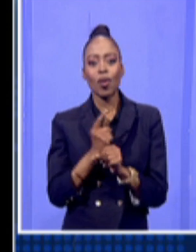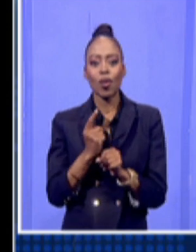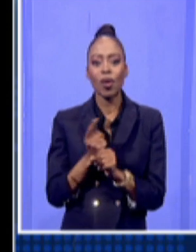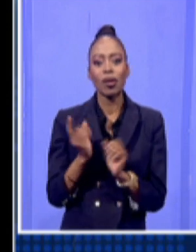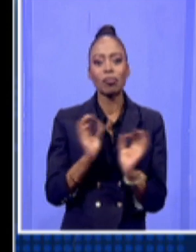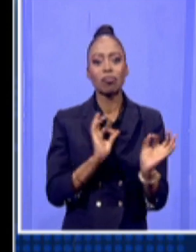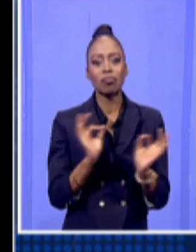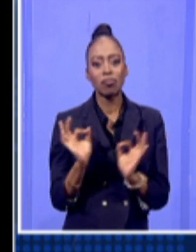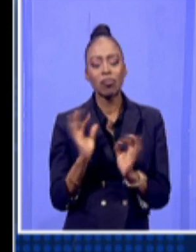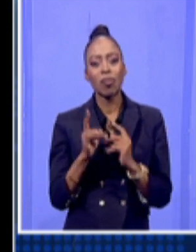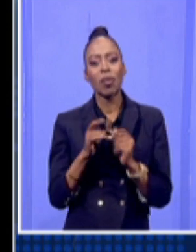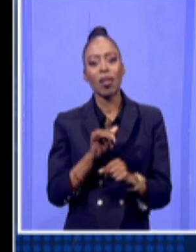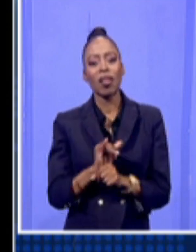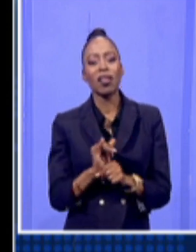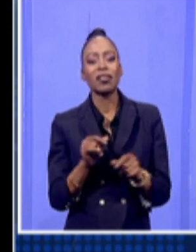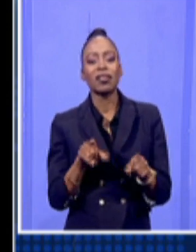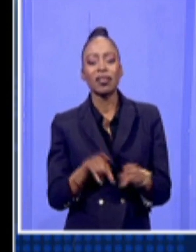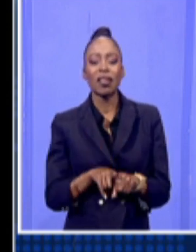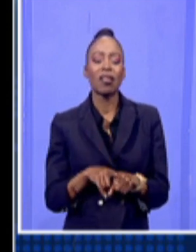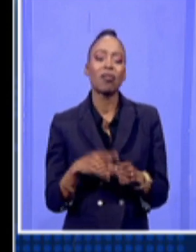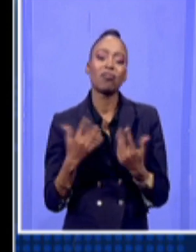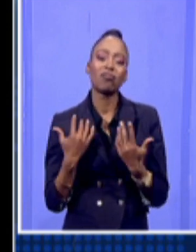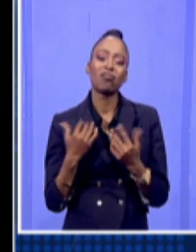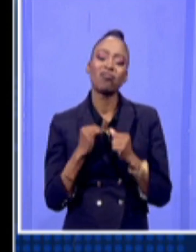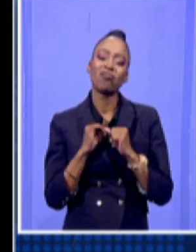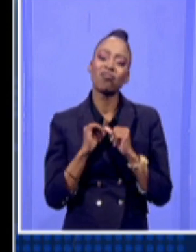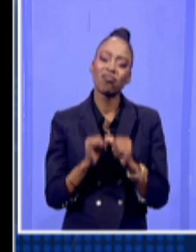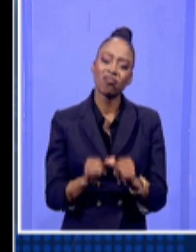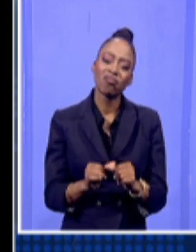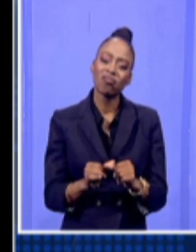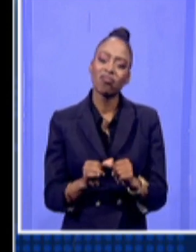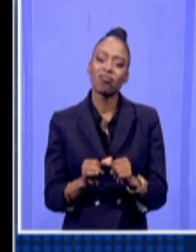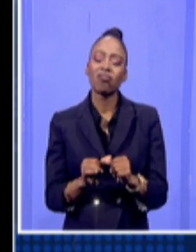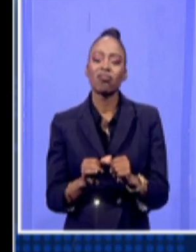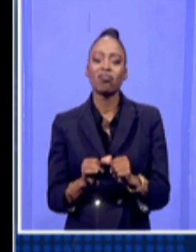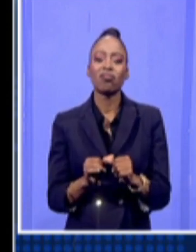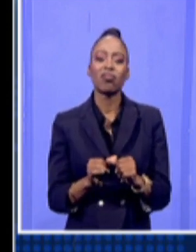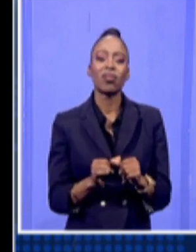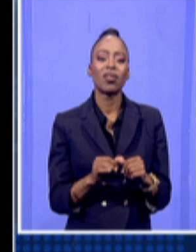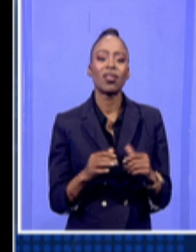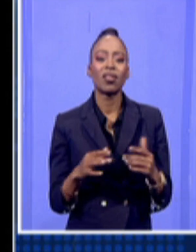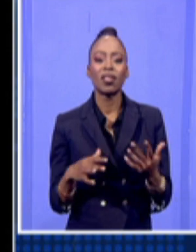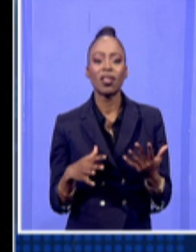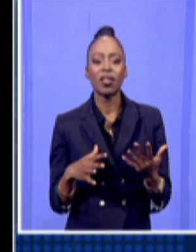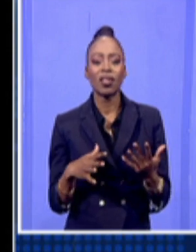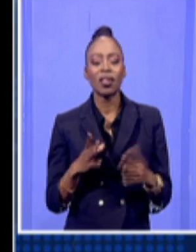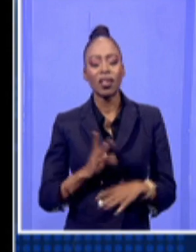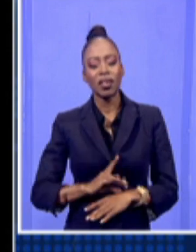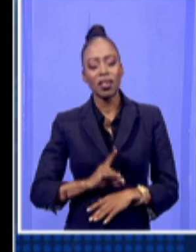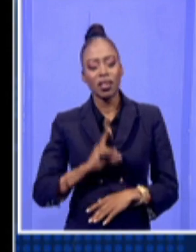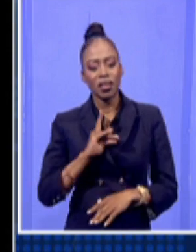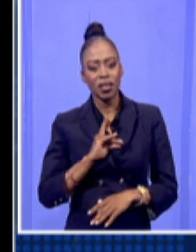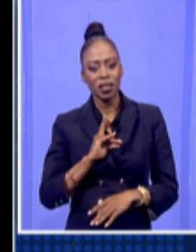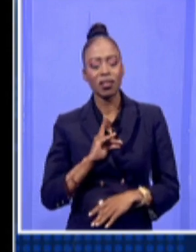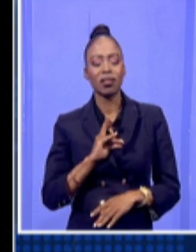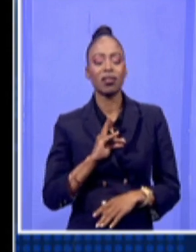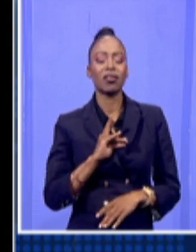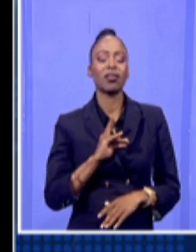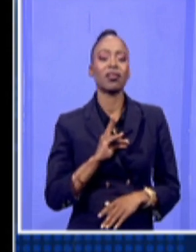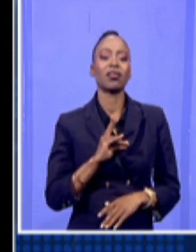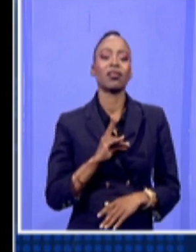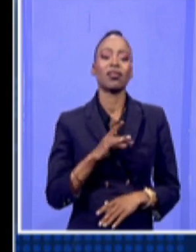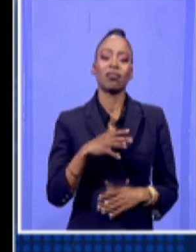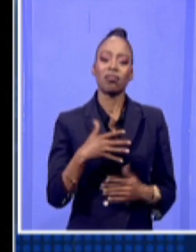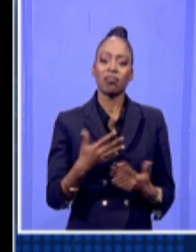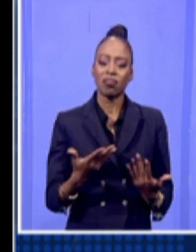him, and we will continue to exercise our dignity throughout the